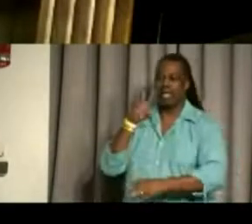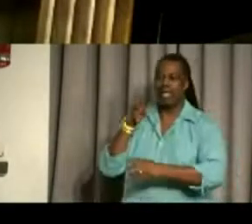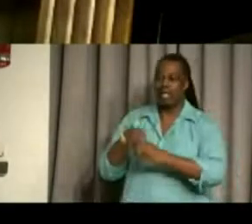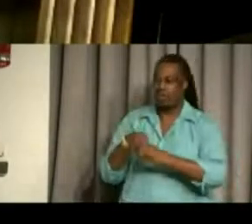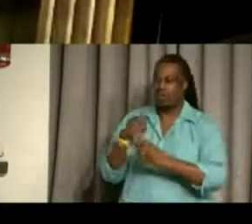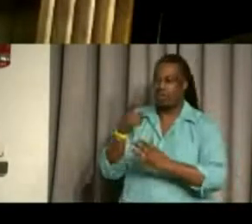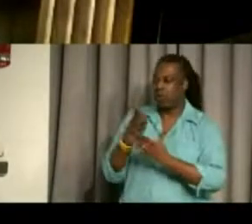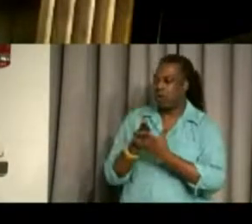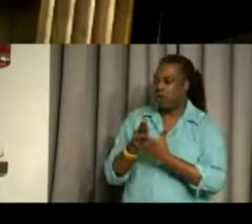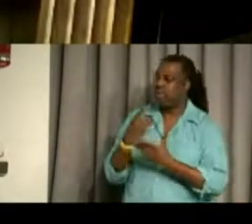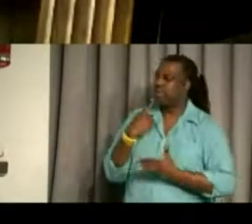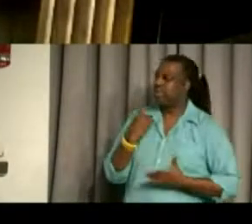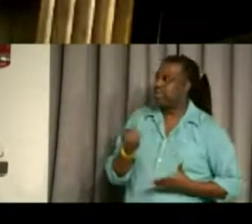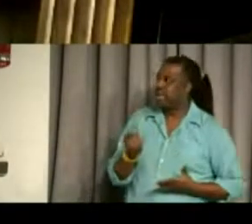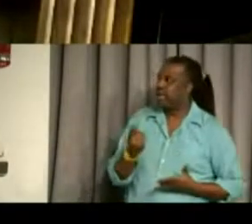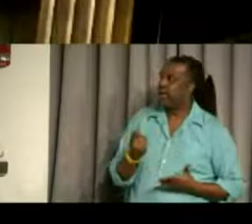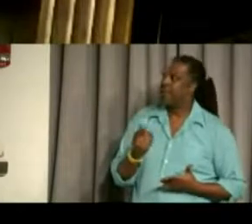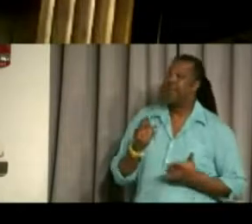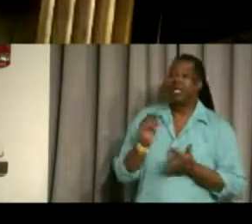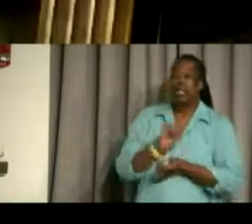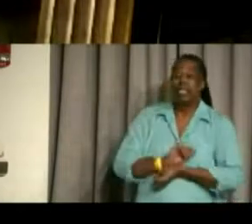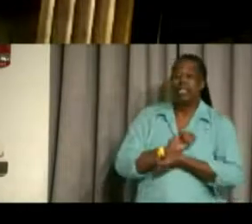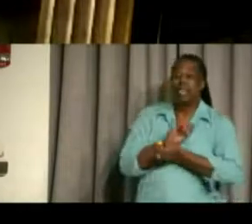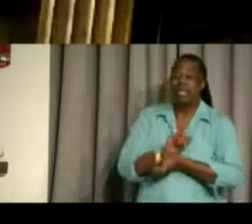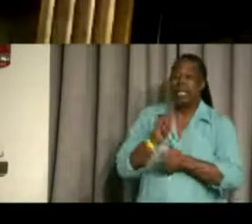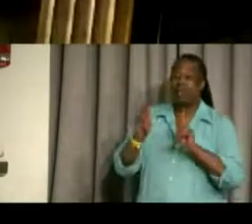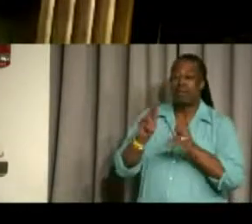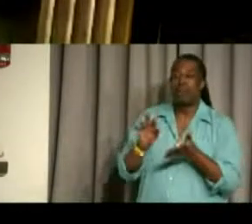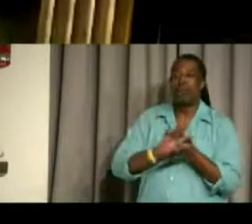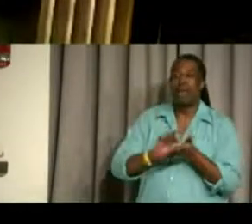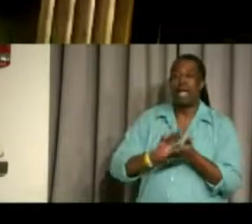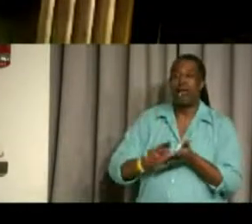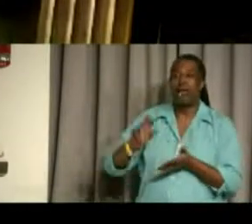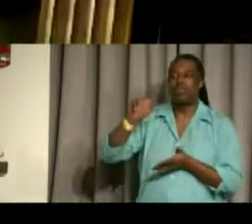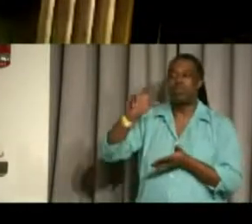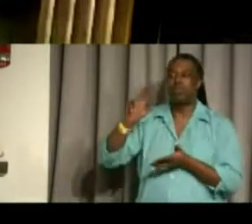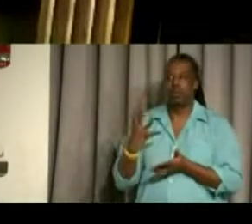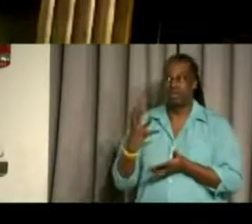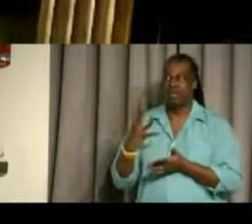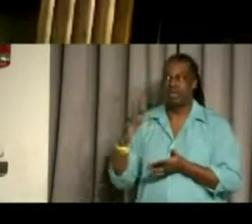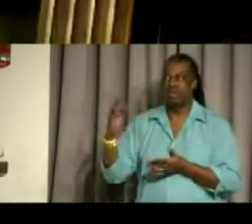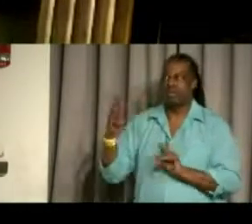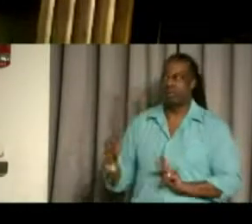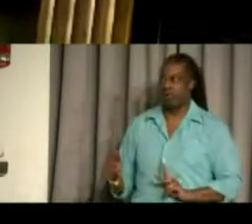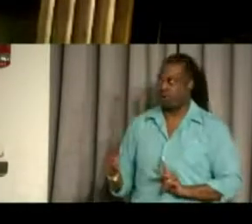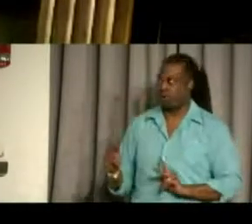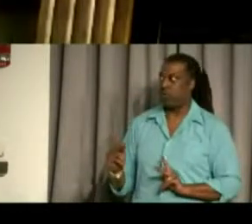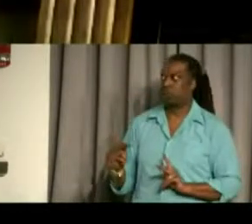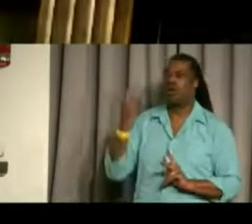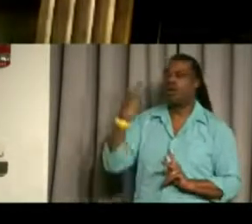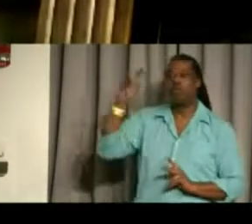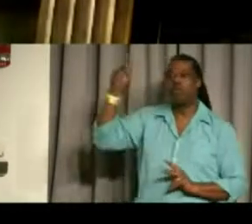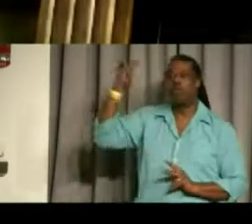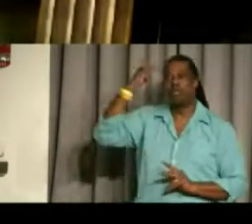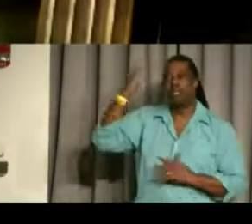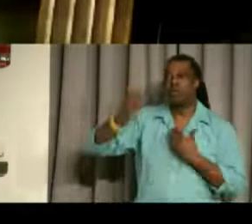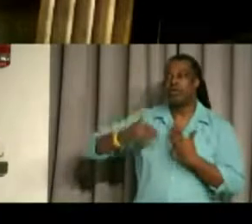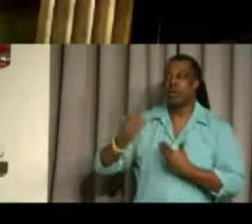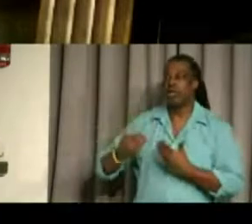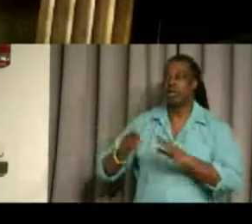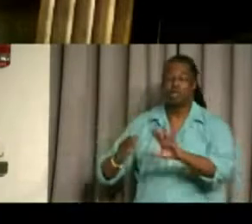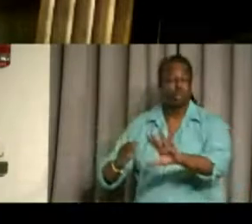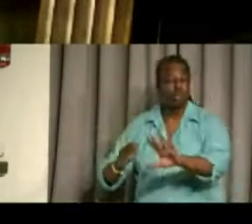provision whereby enslaved people were counted as 3/5 of a person for political processes, not